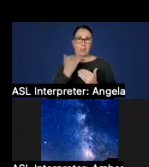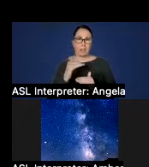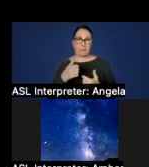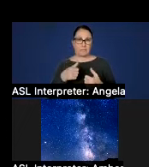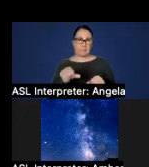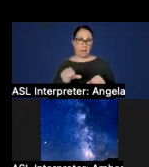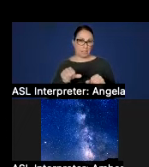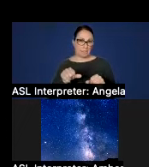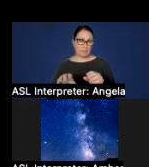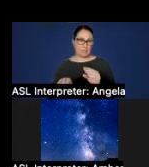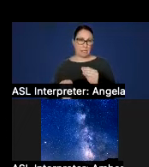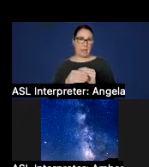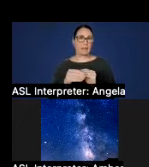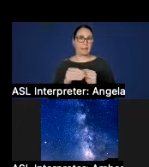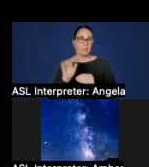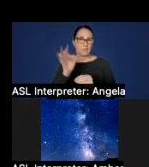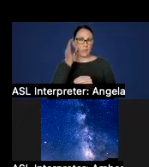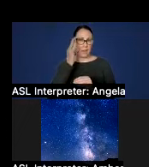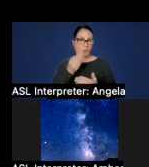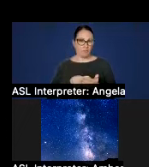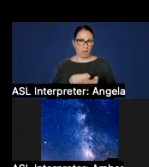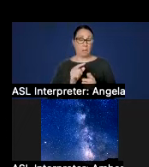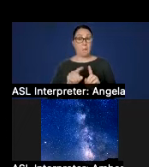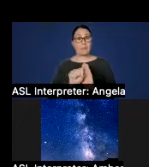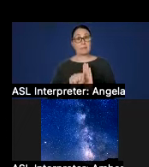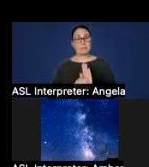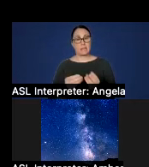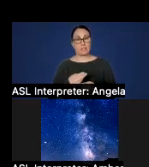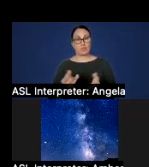made in the federal fund. But the state distributes